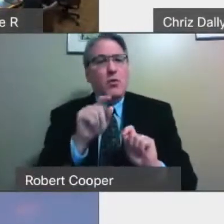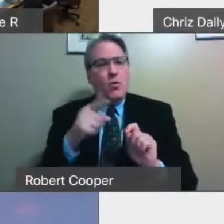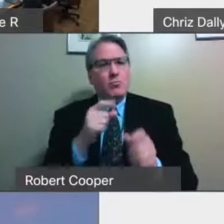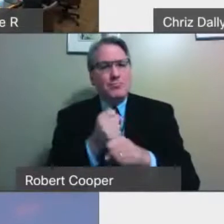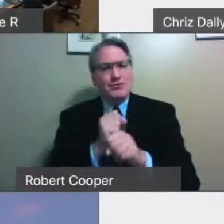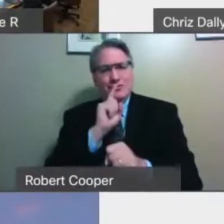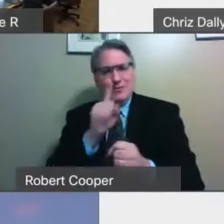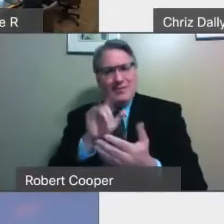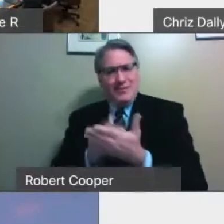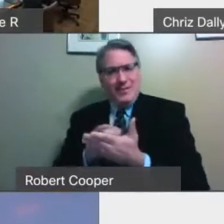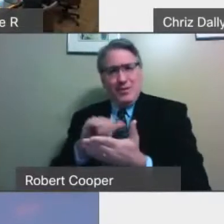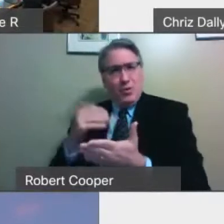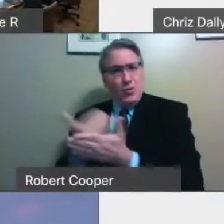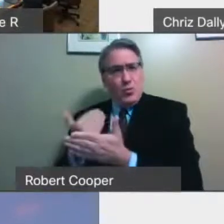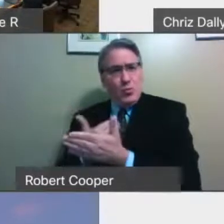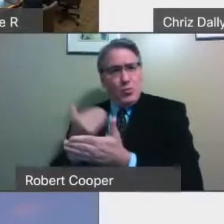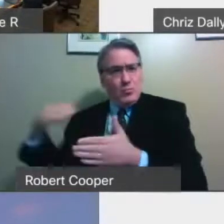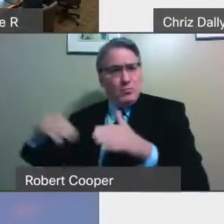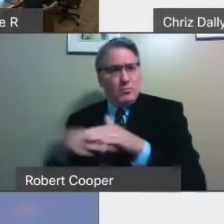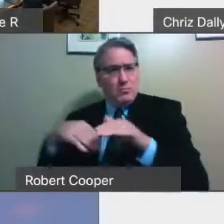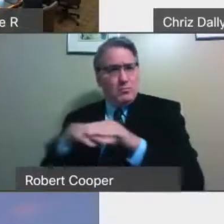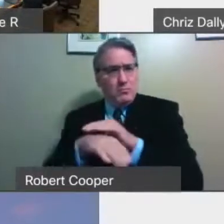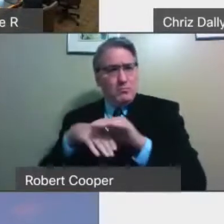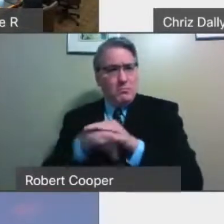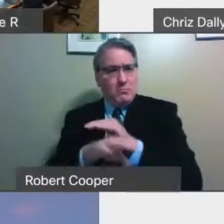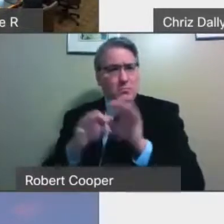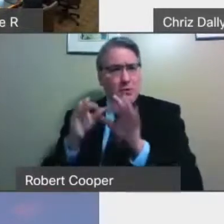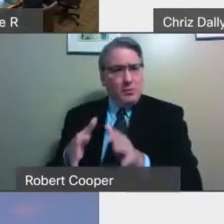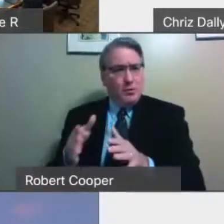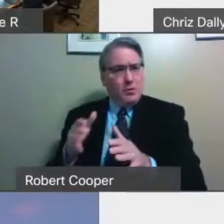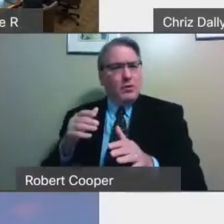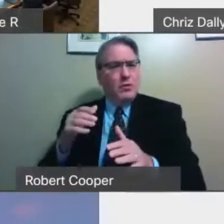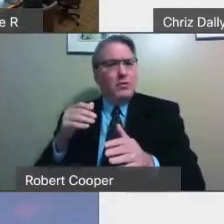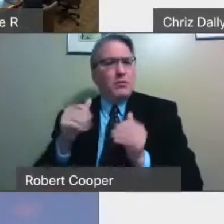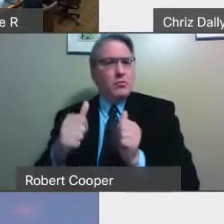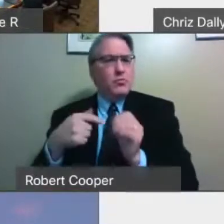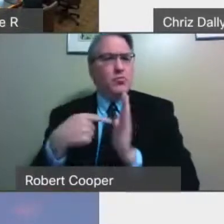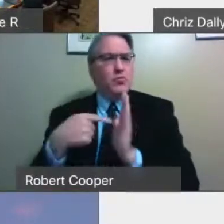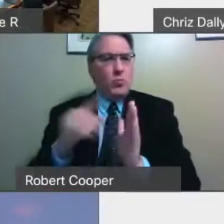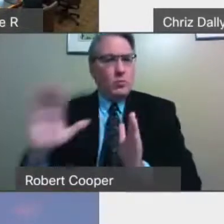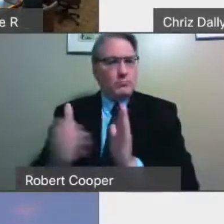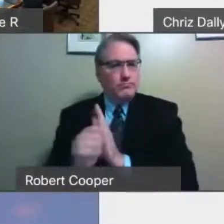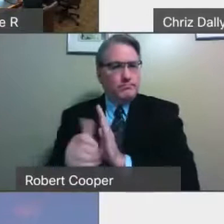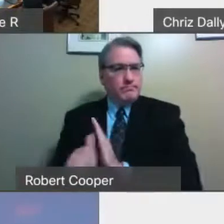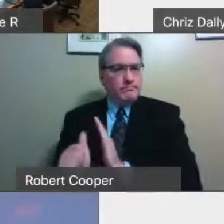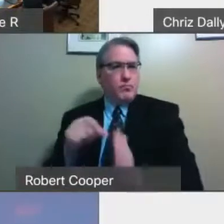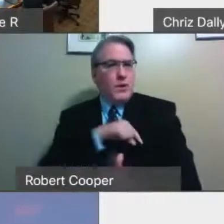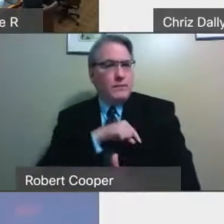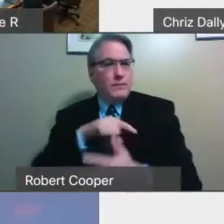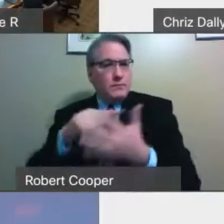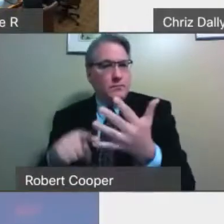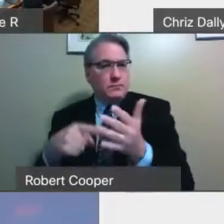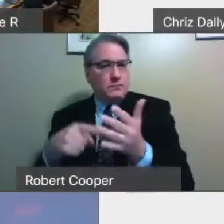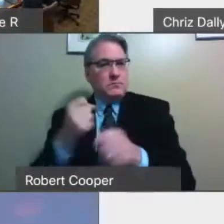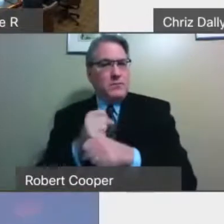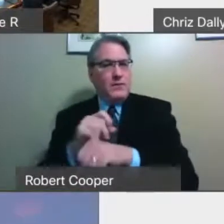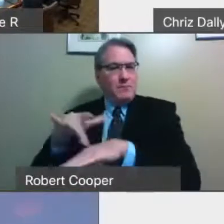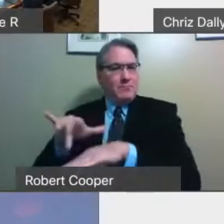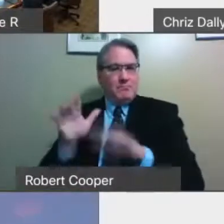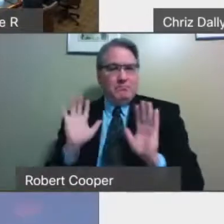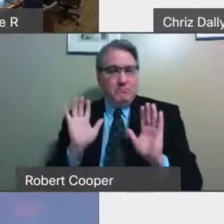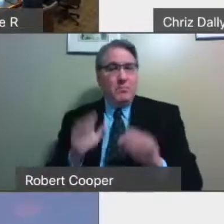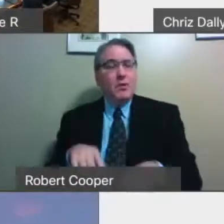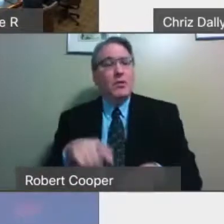not going to be a change to that. We want to make sure that the new interpreters that are coming in show that they have the skills